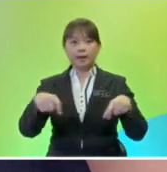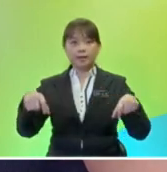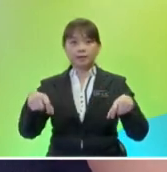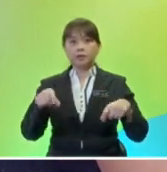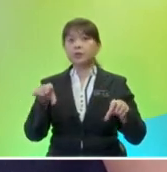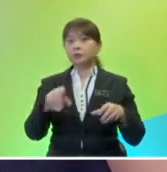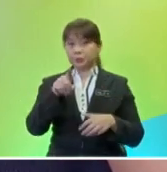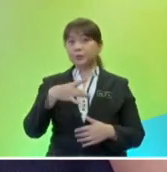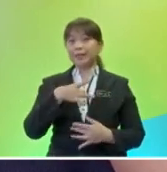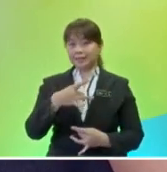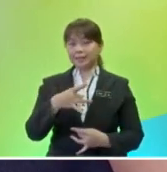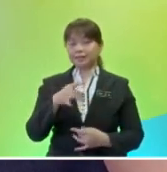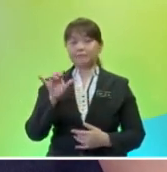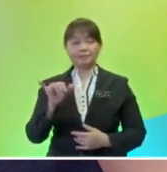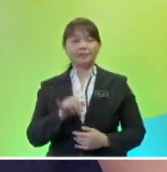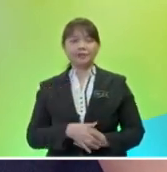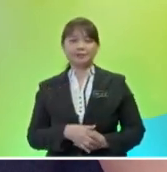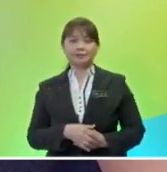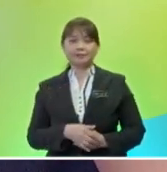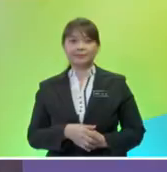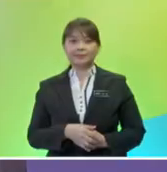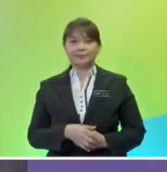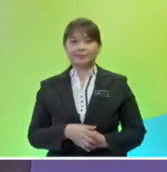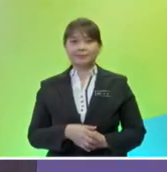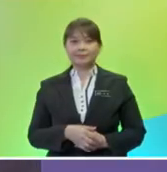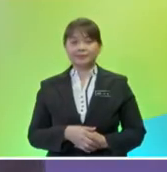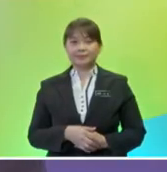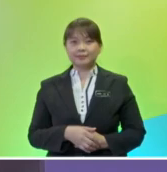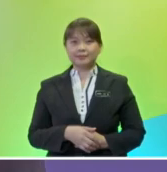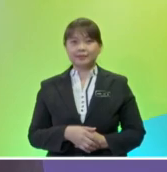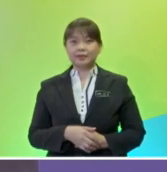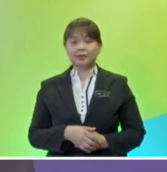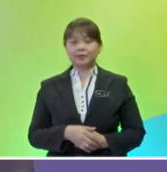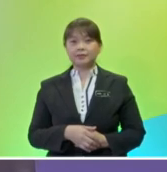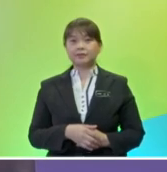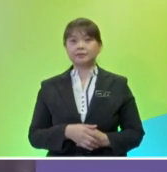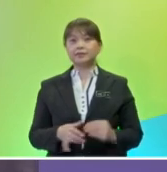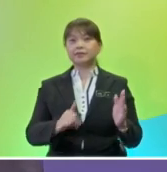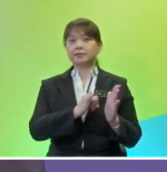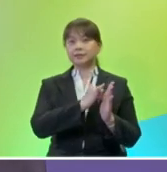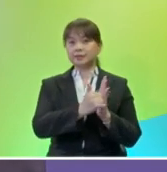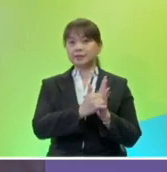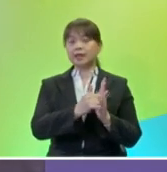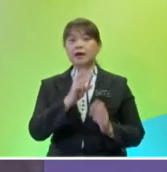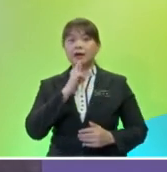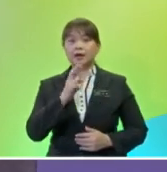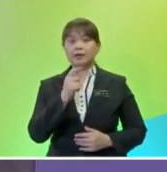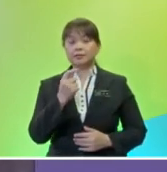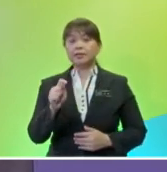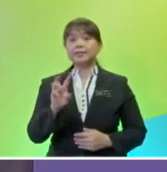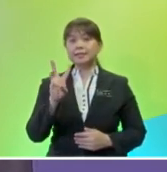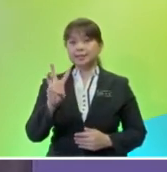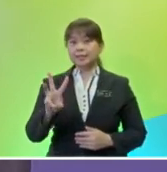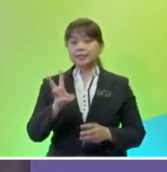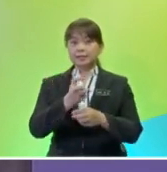chocolates? I love chocolates, teacher. So, these are the six shapes of magnets that everyone should